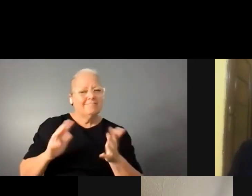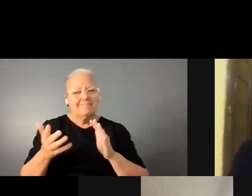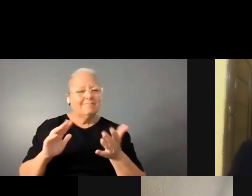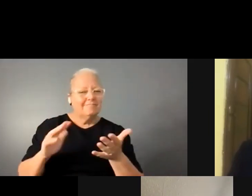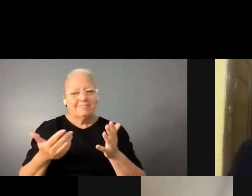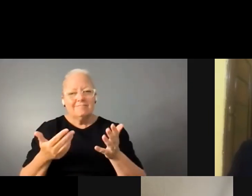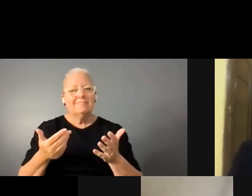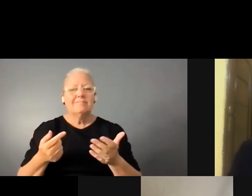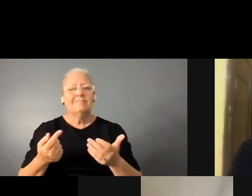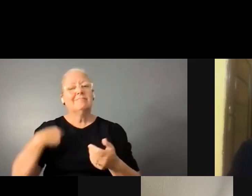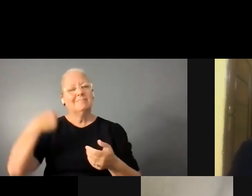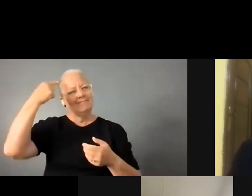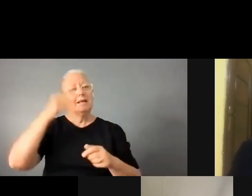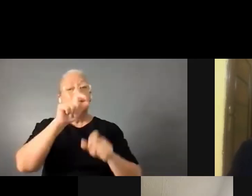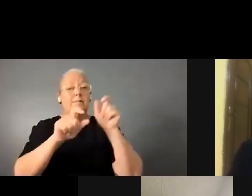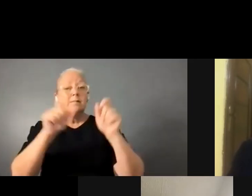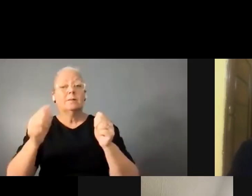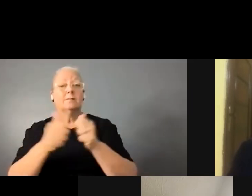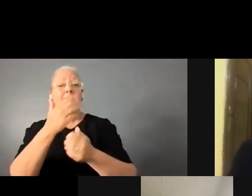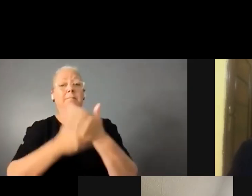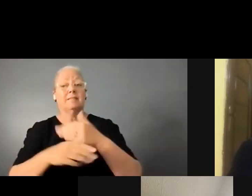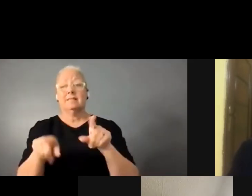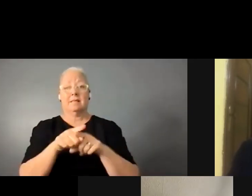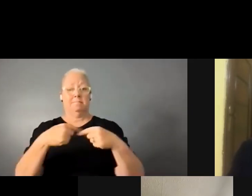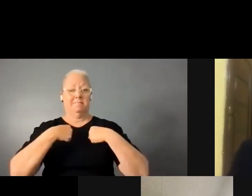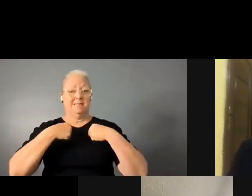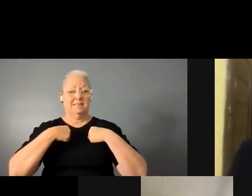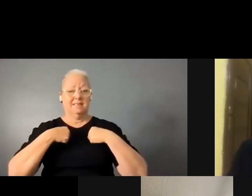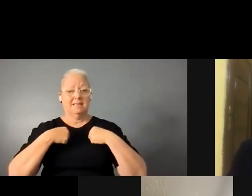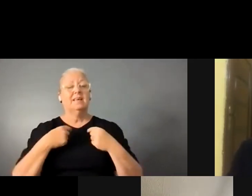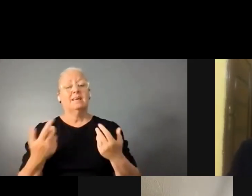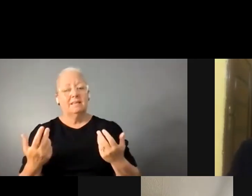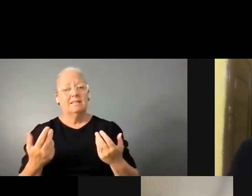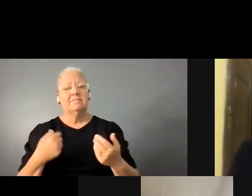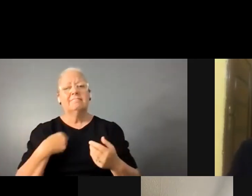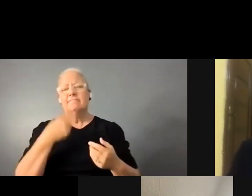disability similar to mine, and I'm considered as someone who's